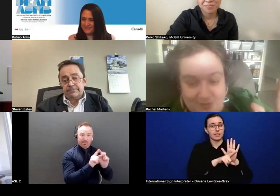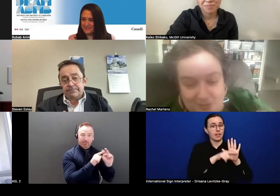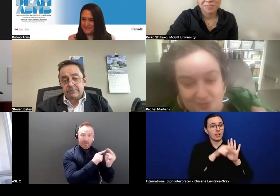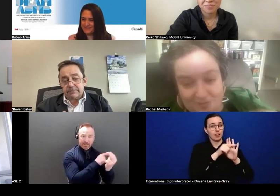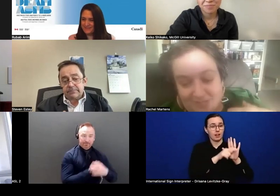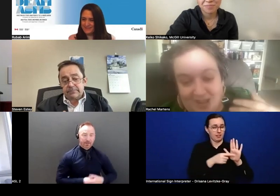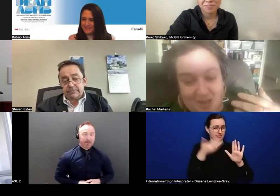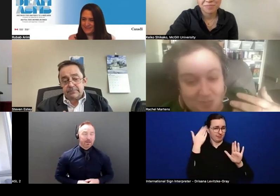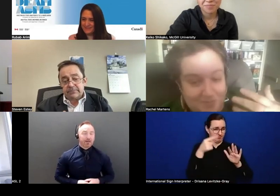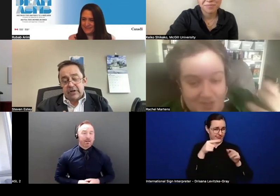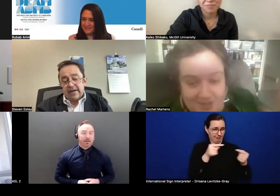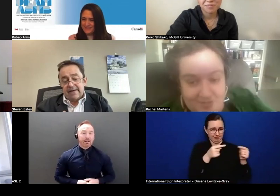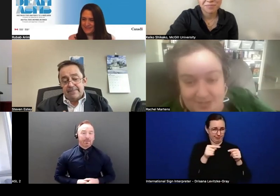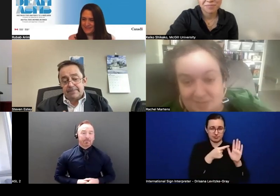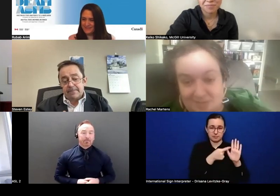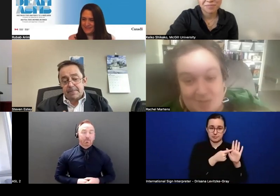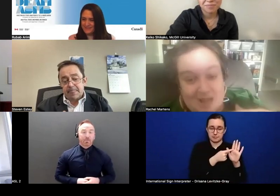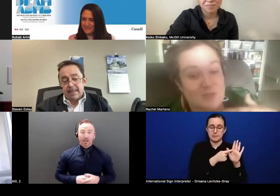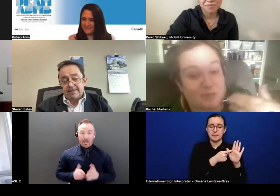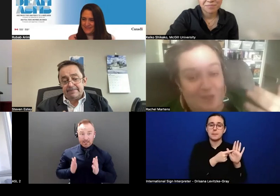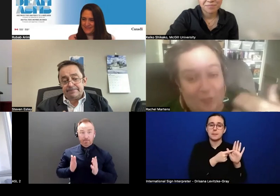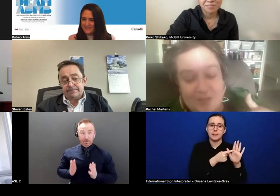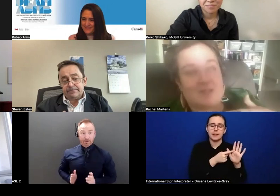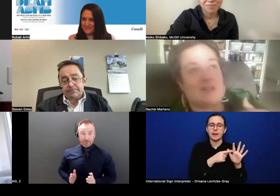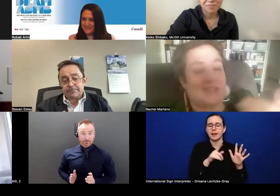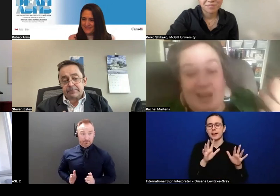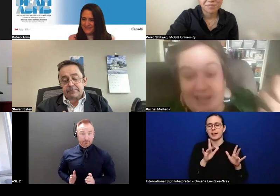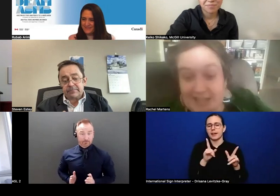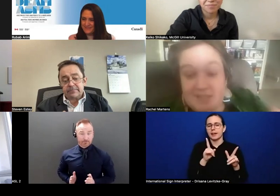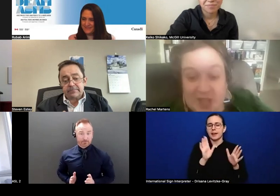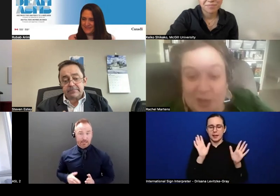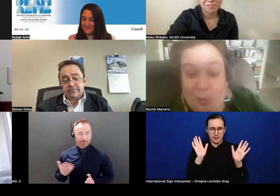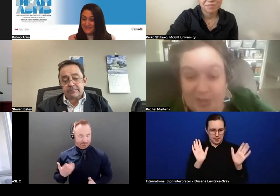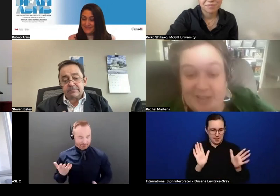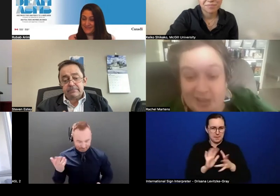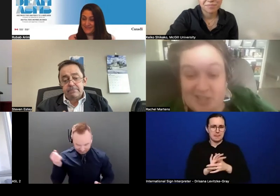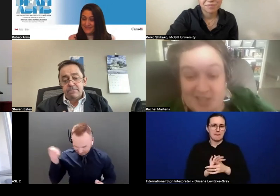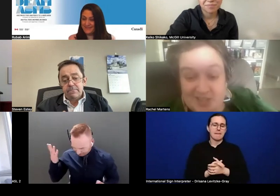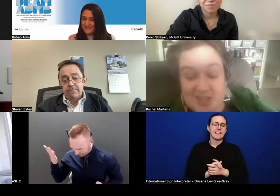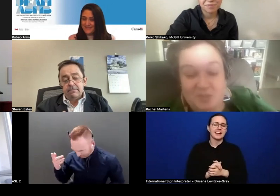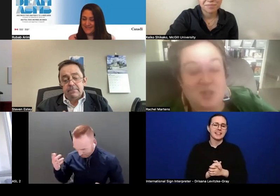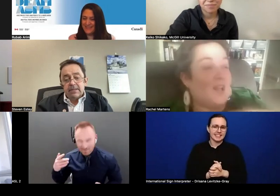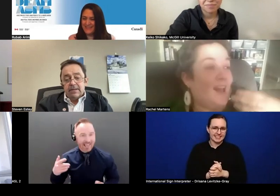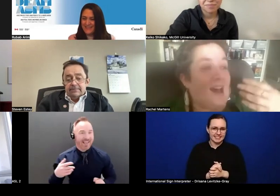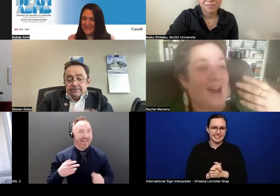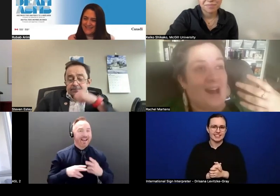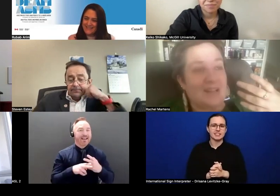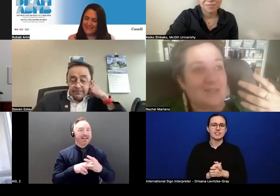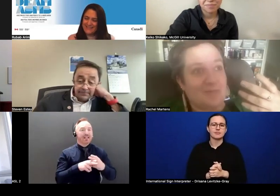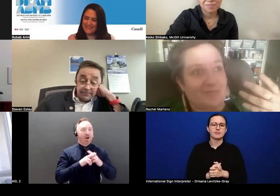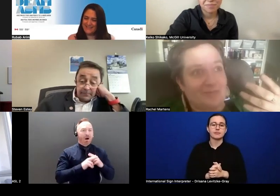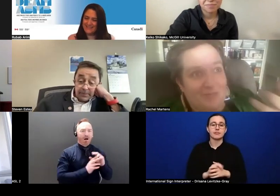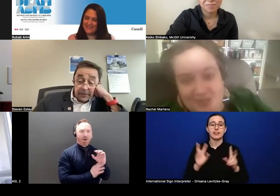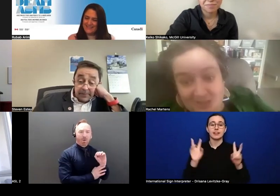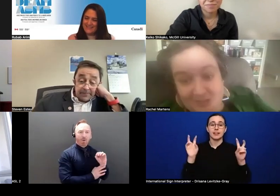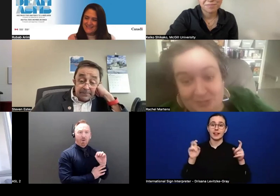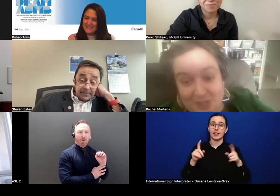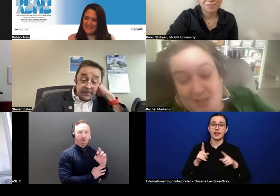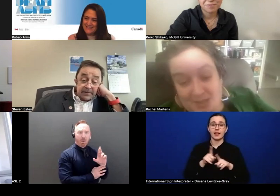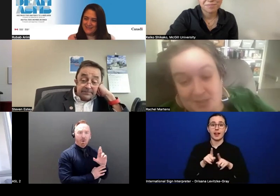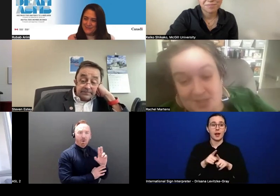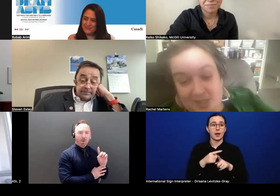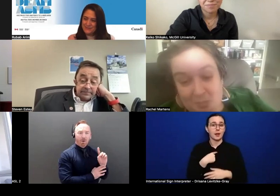person, just live as I hate to say ordinary citizen, I feel